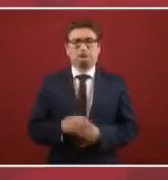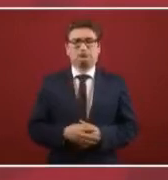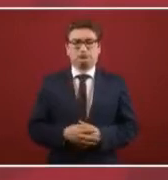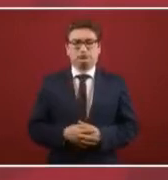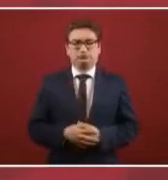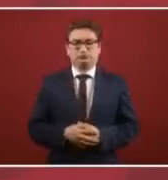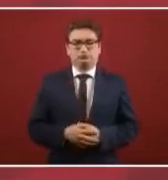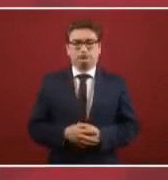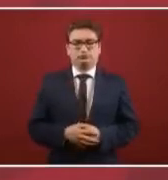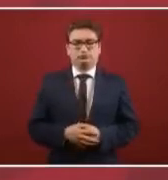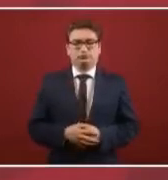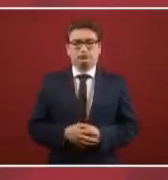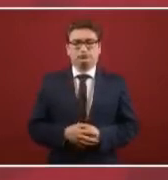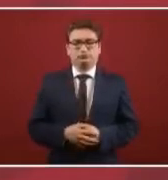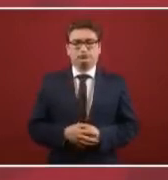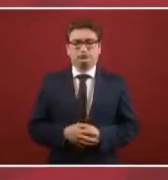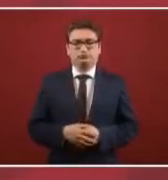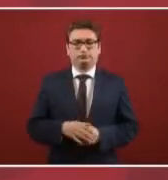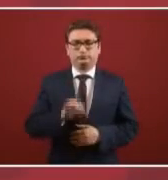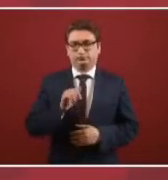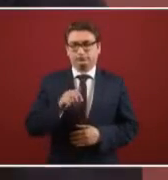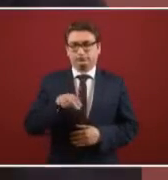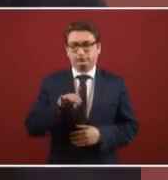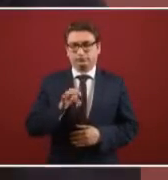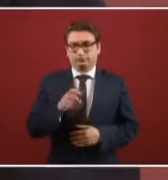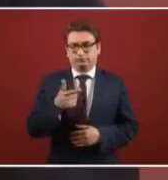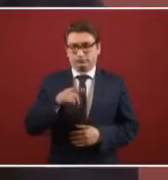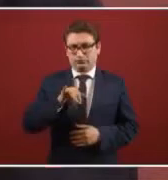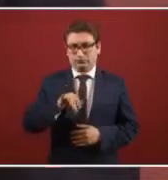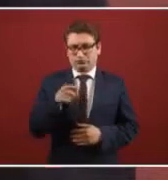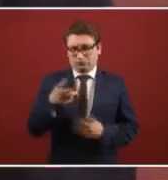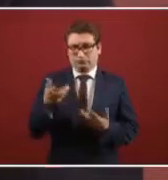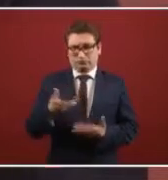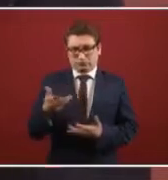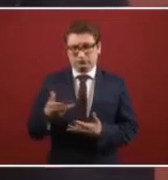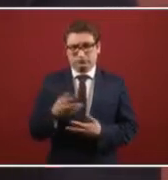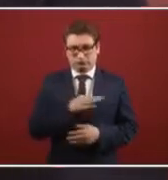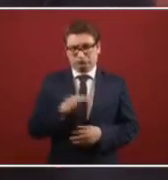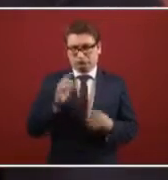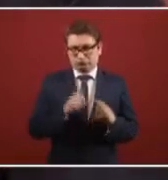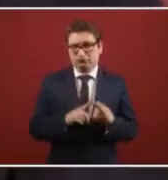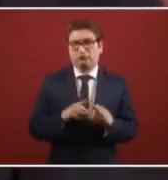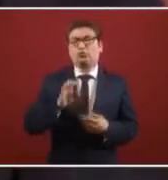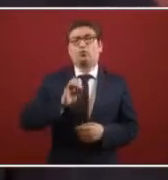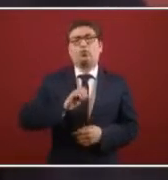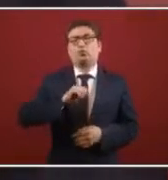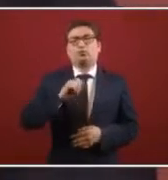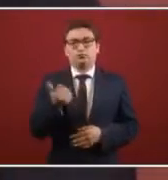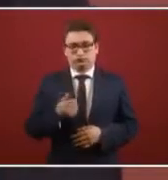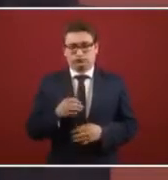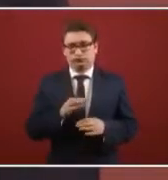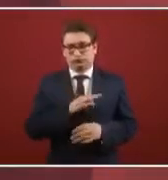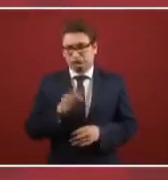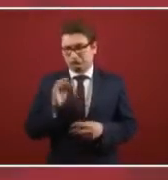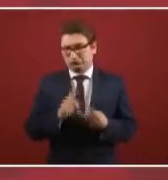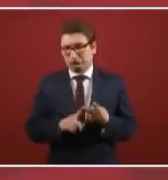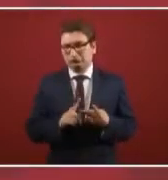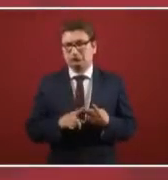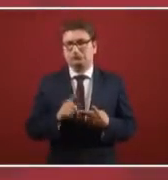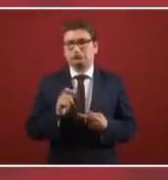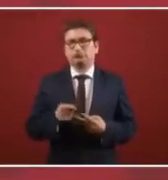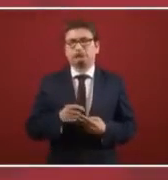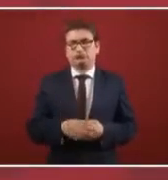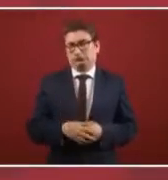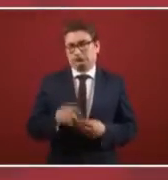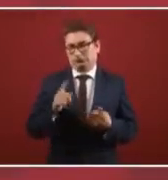posibilidad que la hiciera el INEGI. It was just a possibility that INEGI could do it. Another possibility is, Es por la